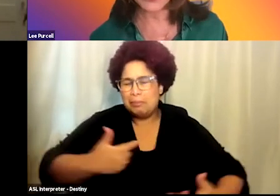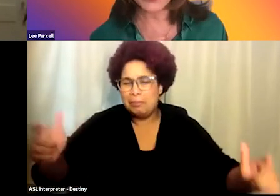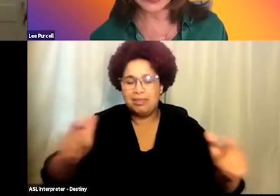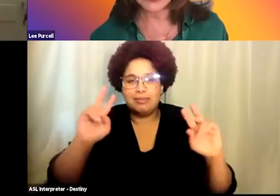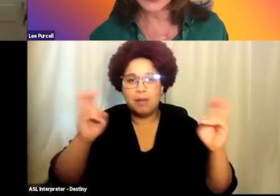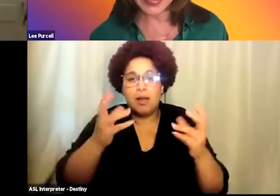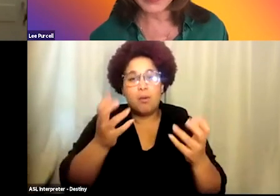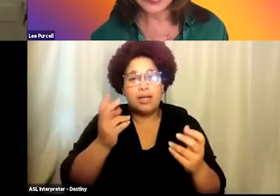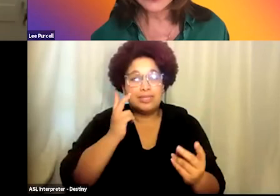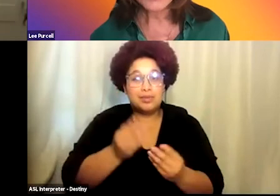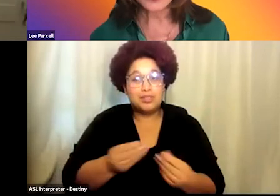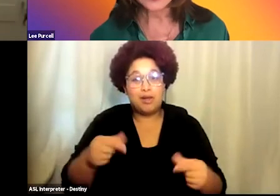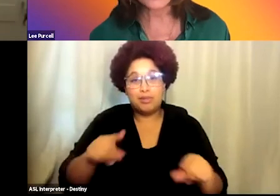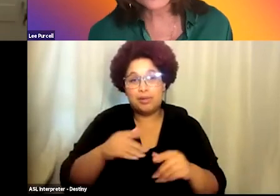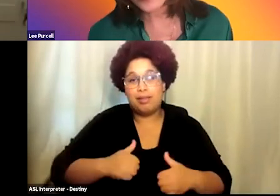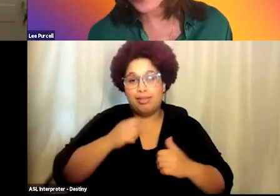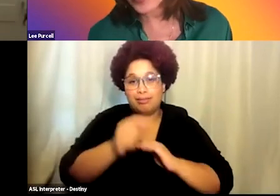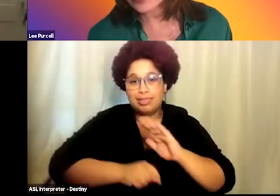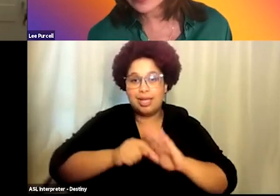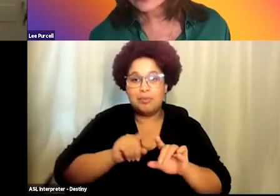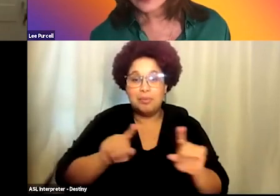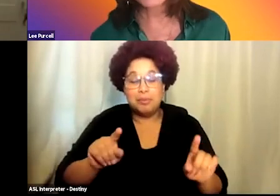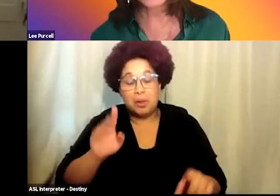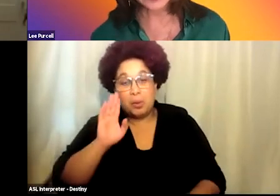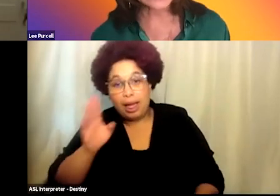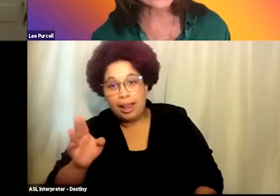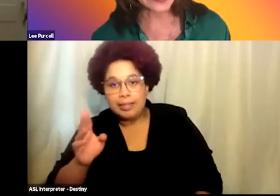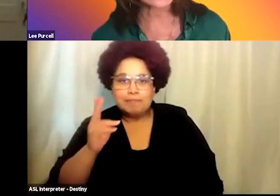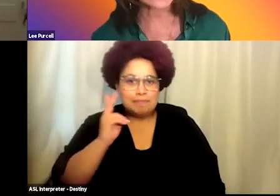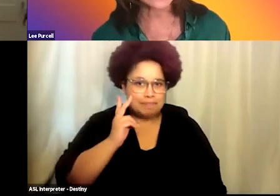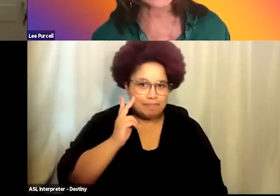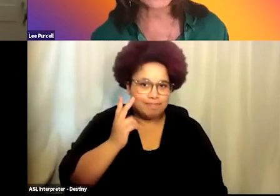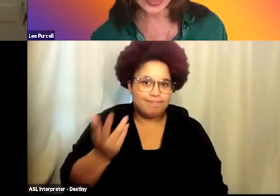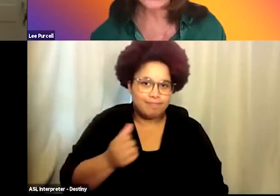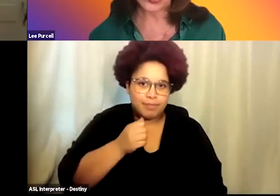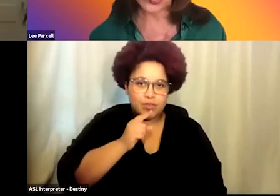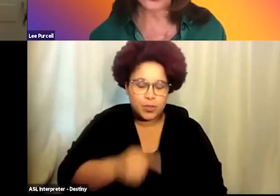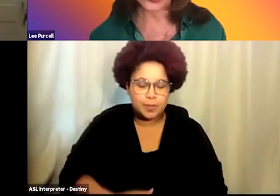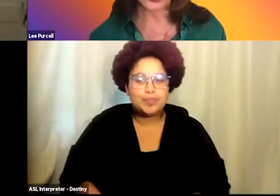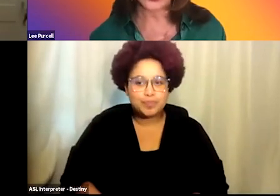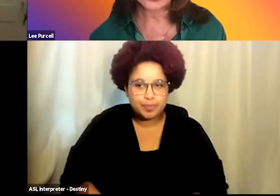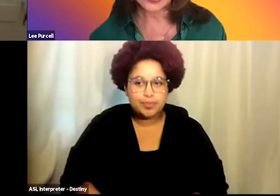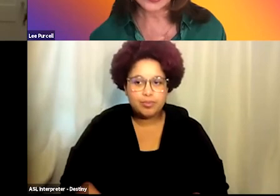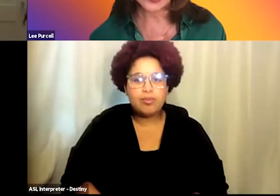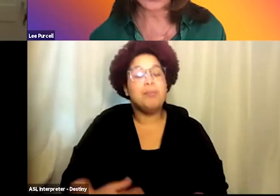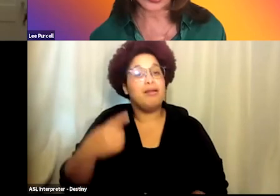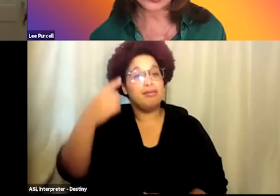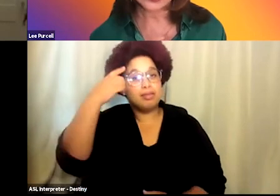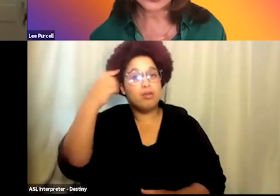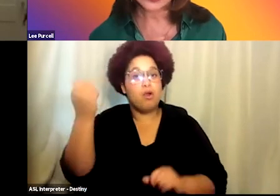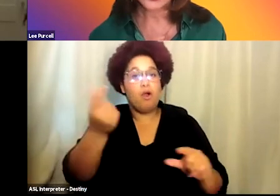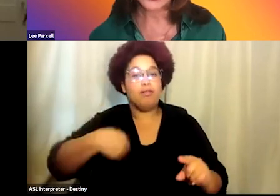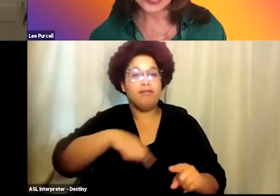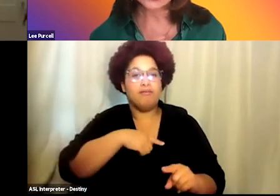it resolve in my lifetime, but I don't know that it will. But I think that's the thing, is for us to all work and